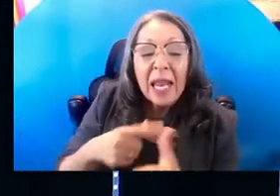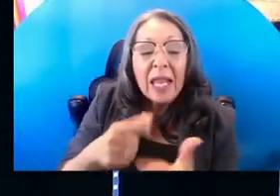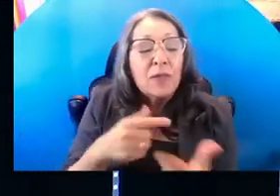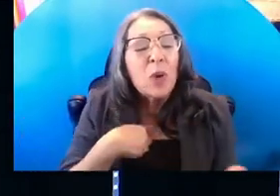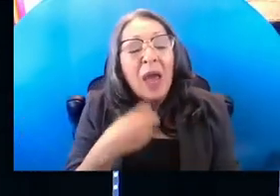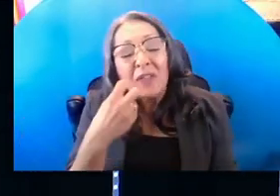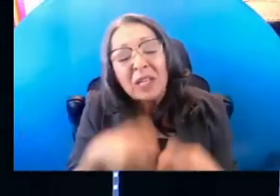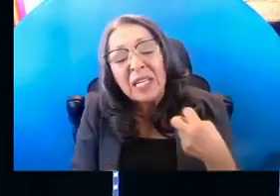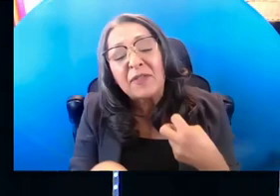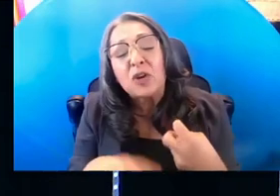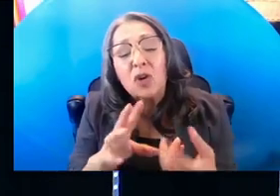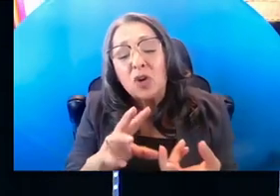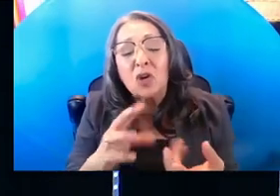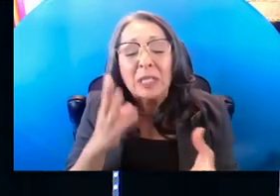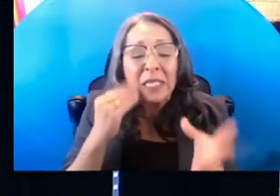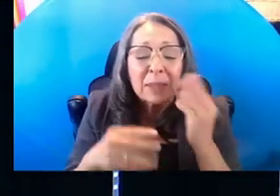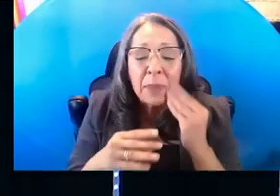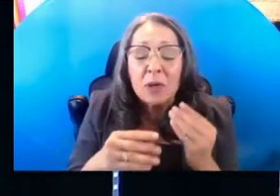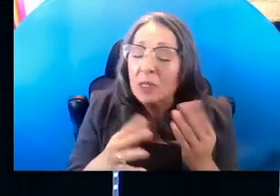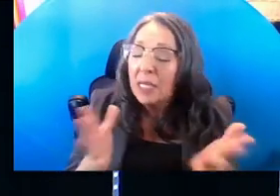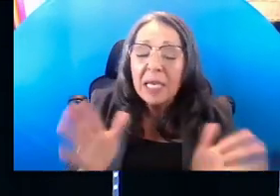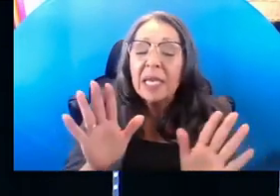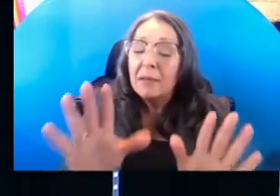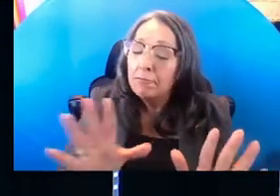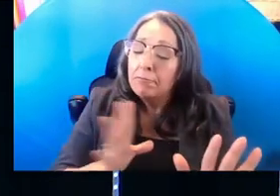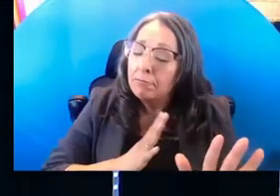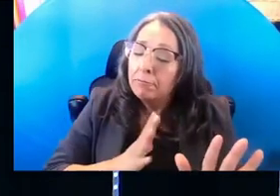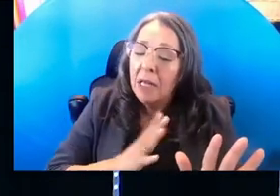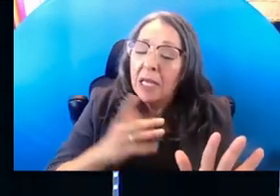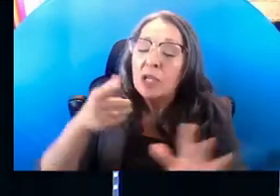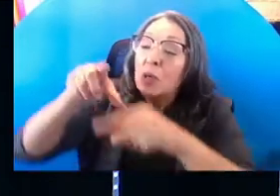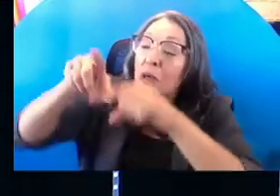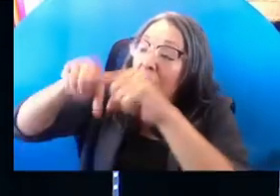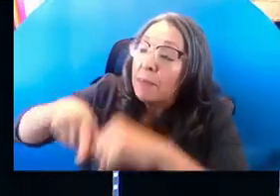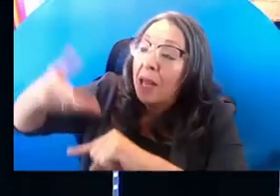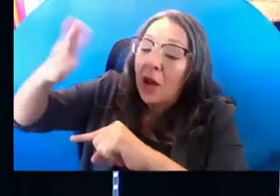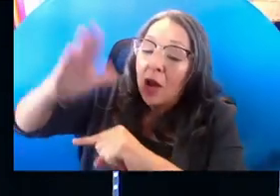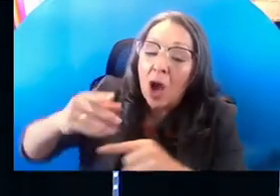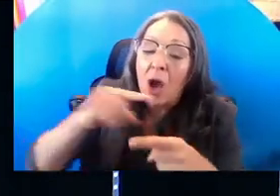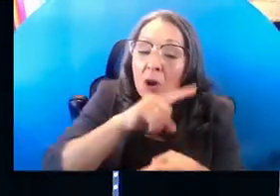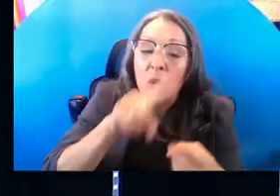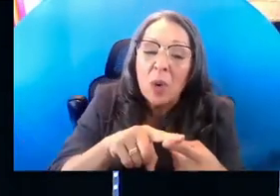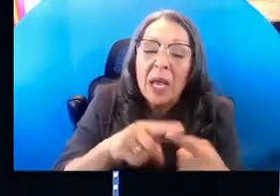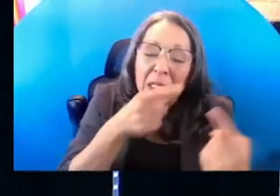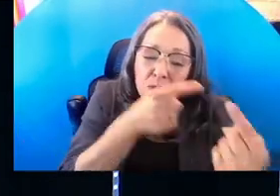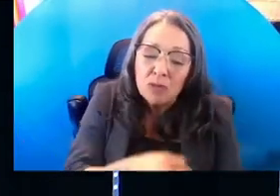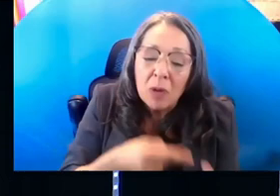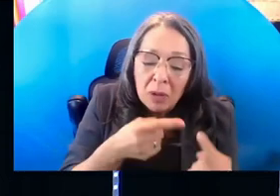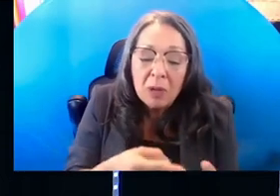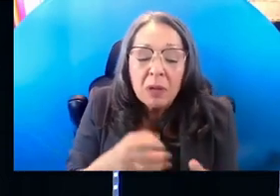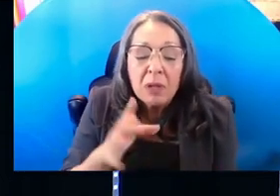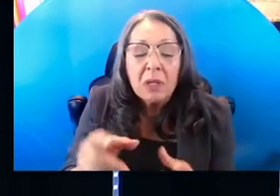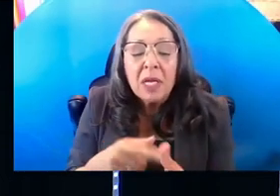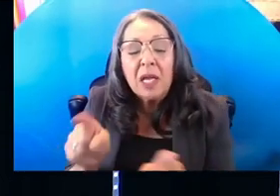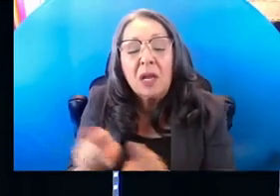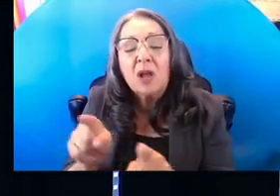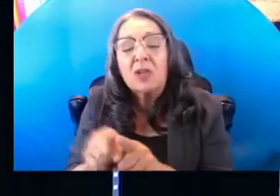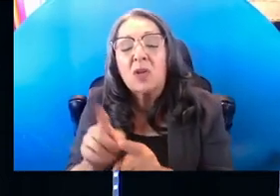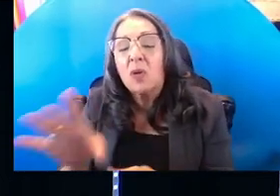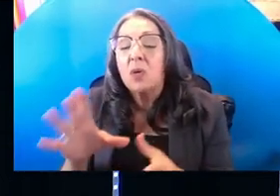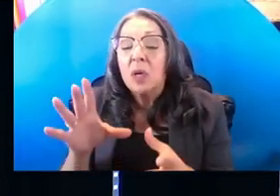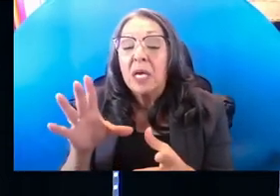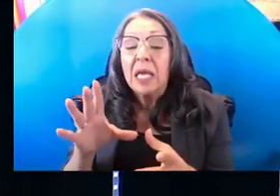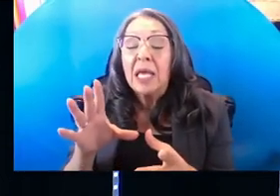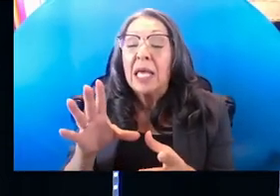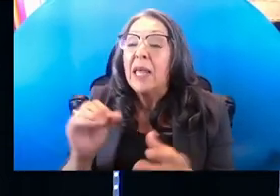hard season and a trial because you can rely on God in that season. N.T. Wright says this about the waves. He says, the challenge of